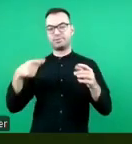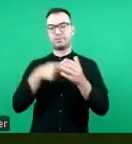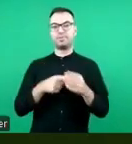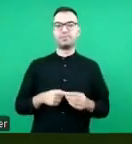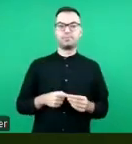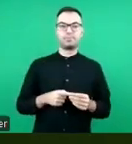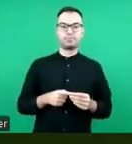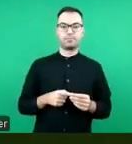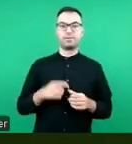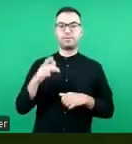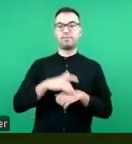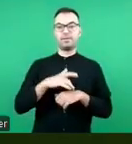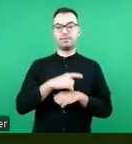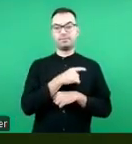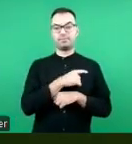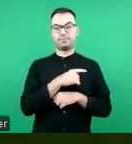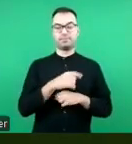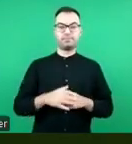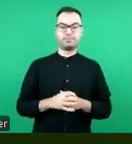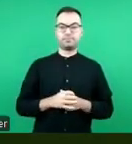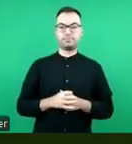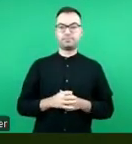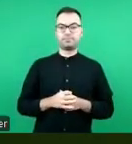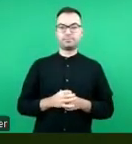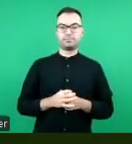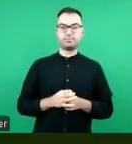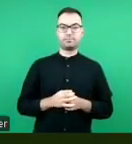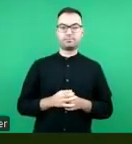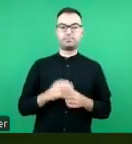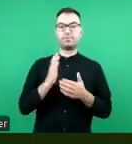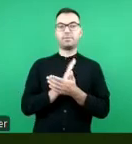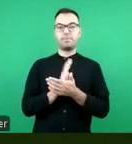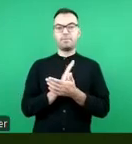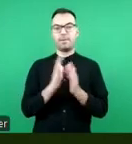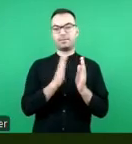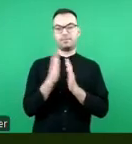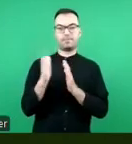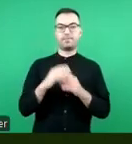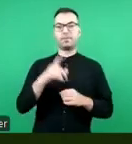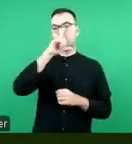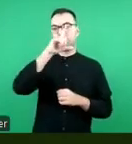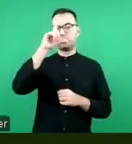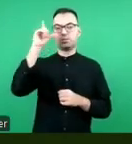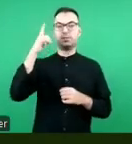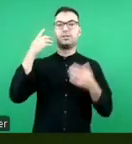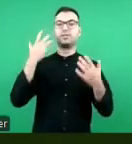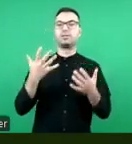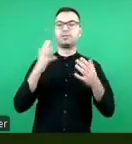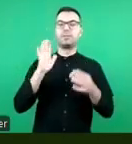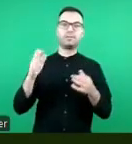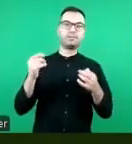result. And what you could see is like in median or in mean, people would like to have at